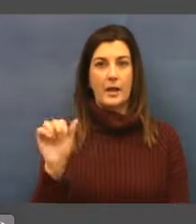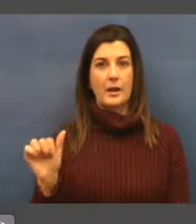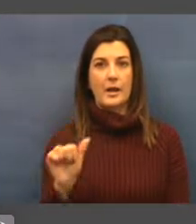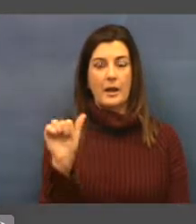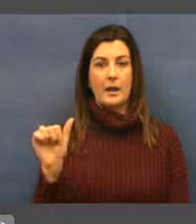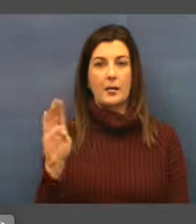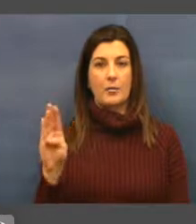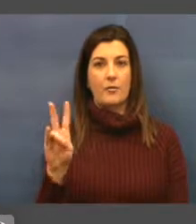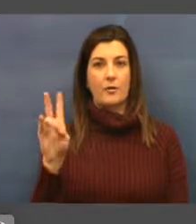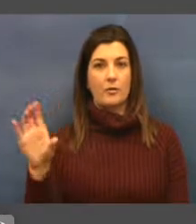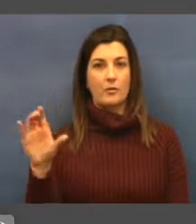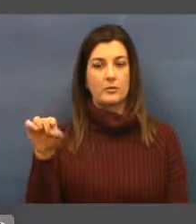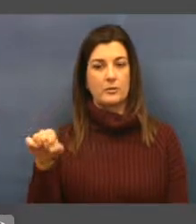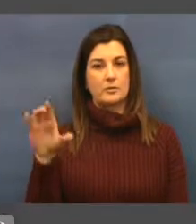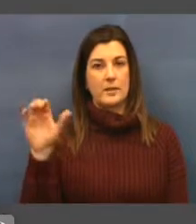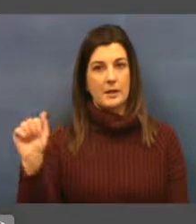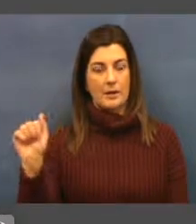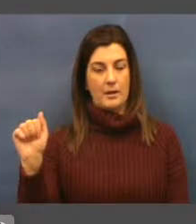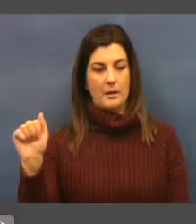financialaid@bowvalleycollege.ca.